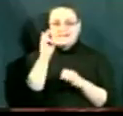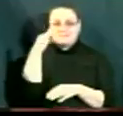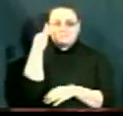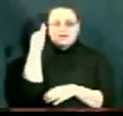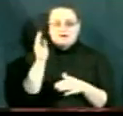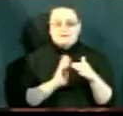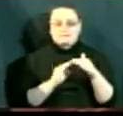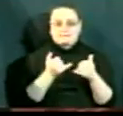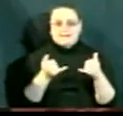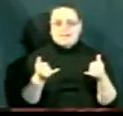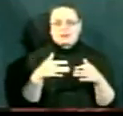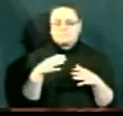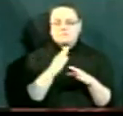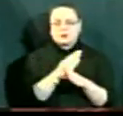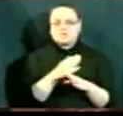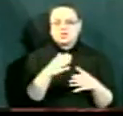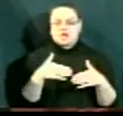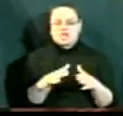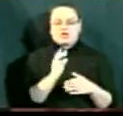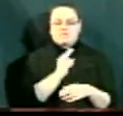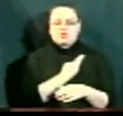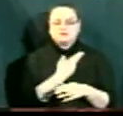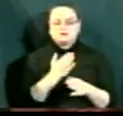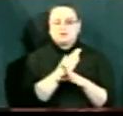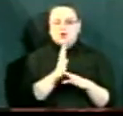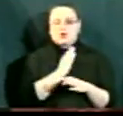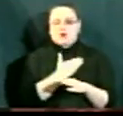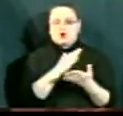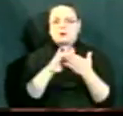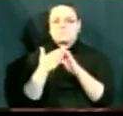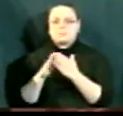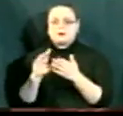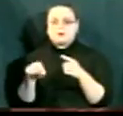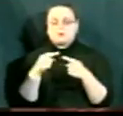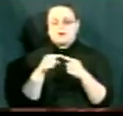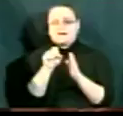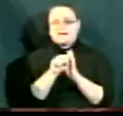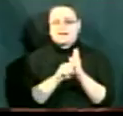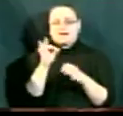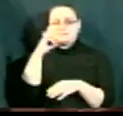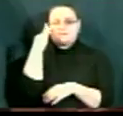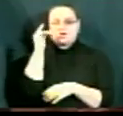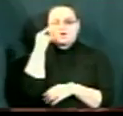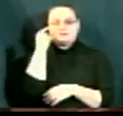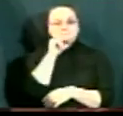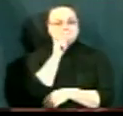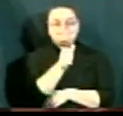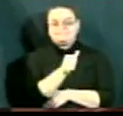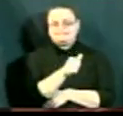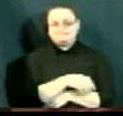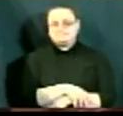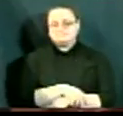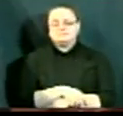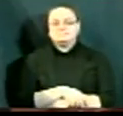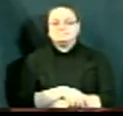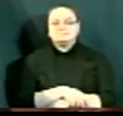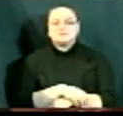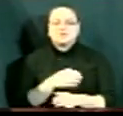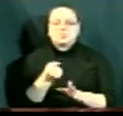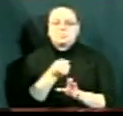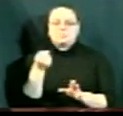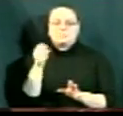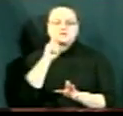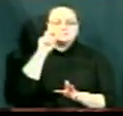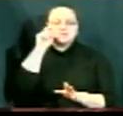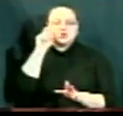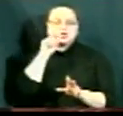baseline protections allow us to protect our own community when the state and federal government will not. Removing gender and